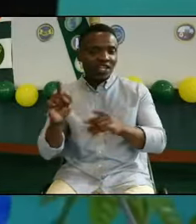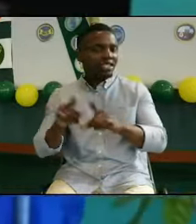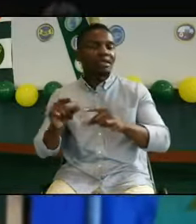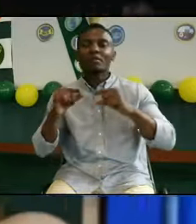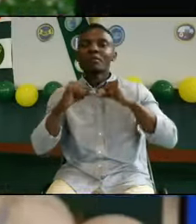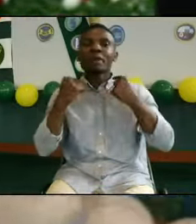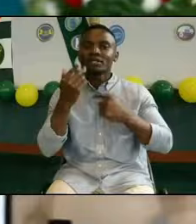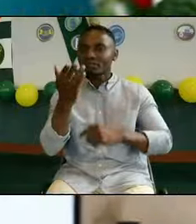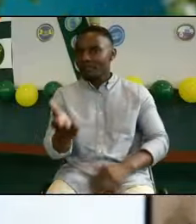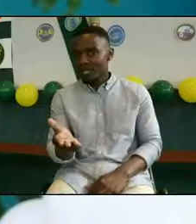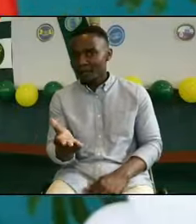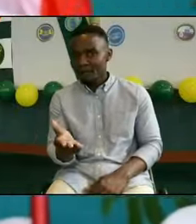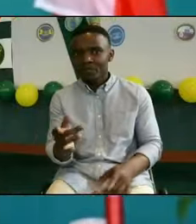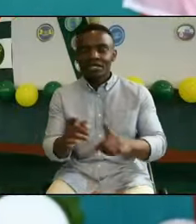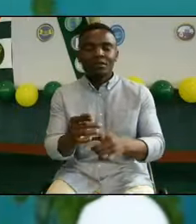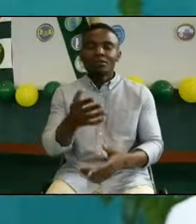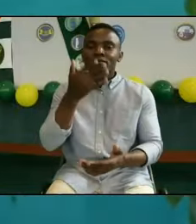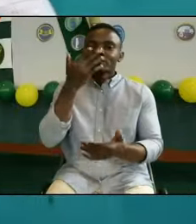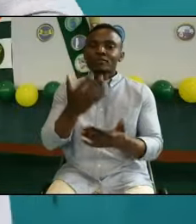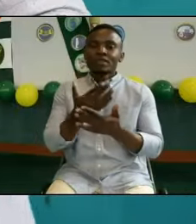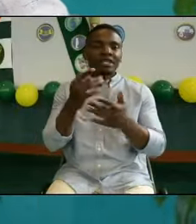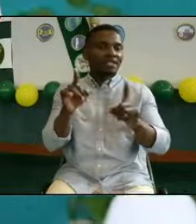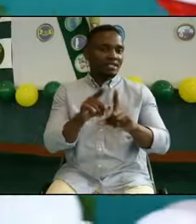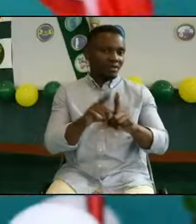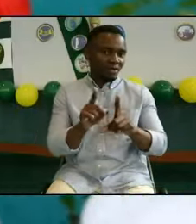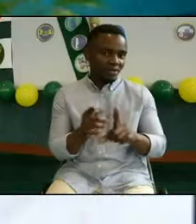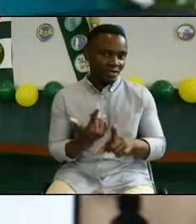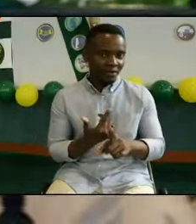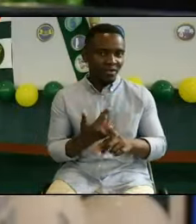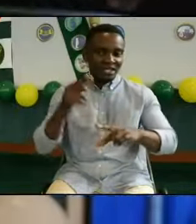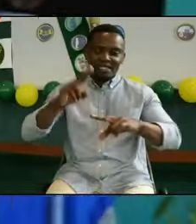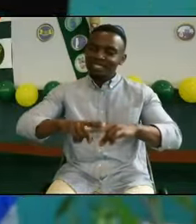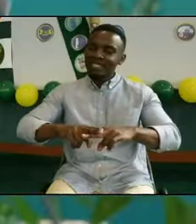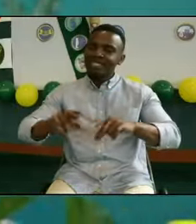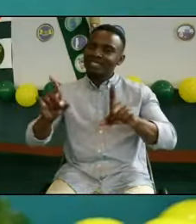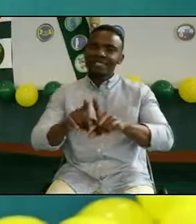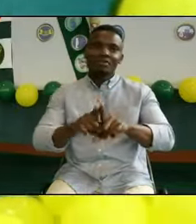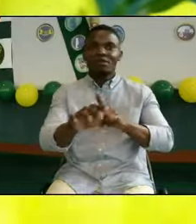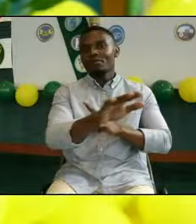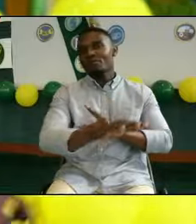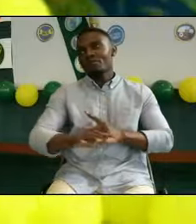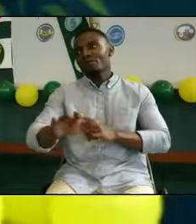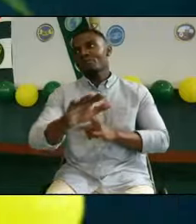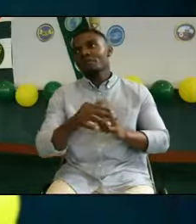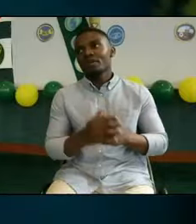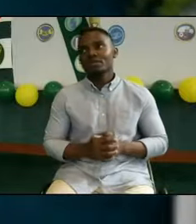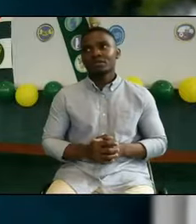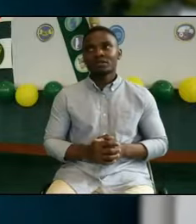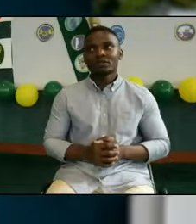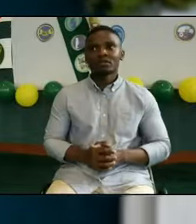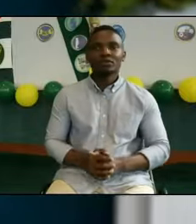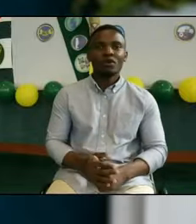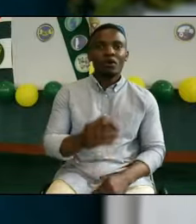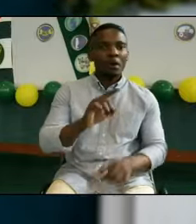isn't it? Breathing the same air, isn't it? Sitting on the same pews, isn't it? But ask yourself, why is your life different from